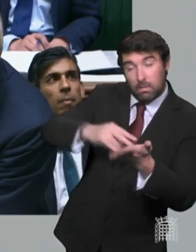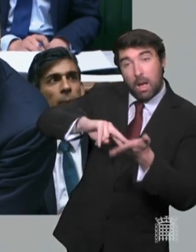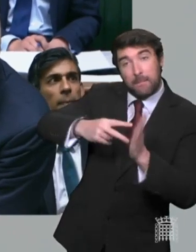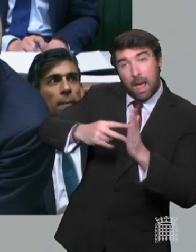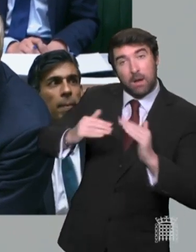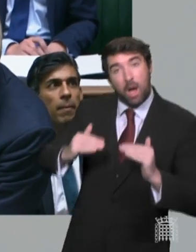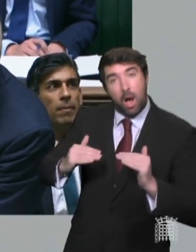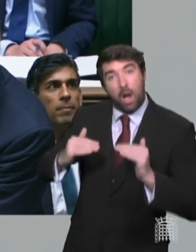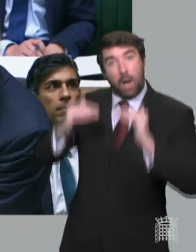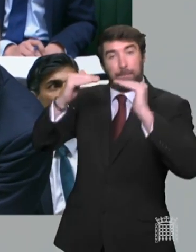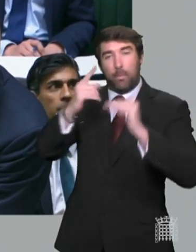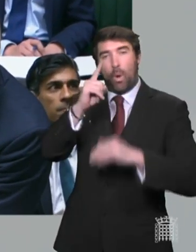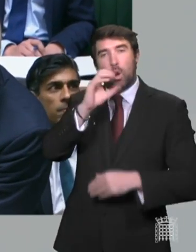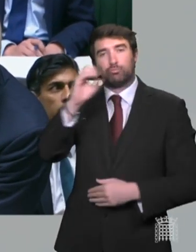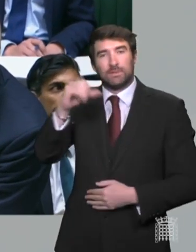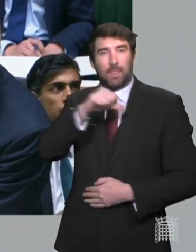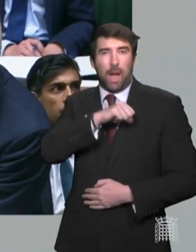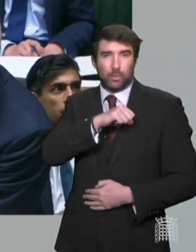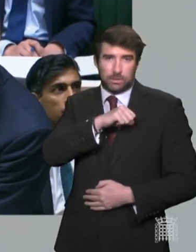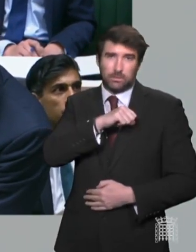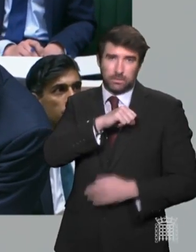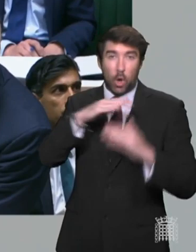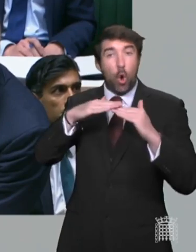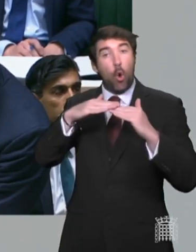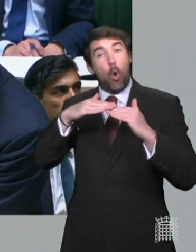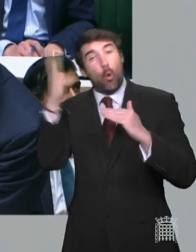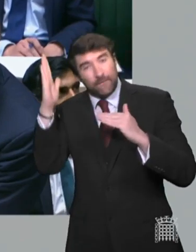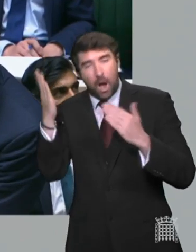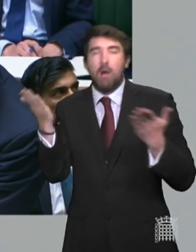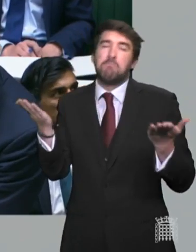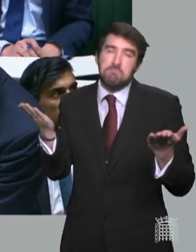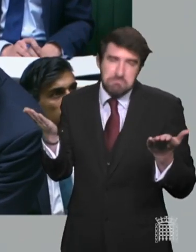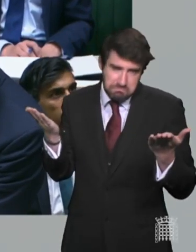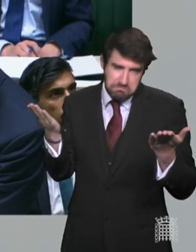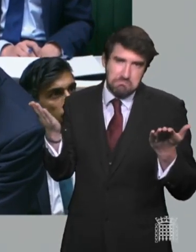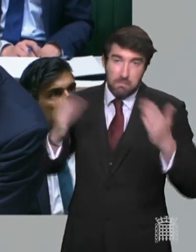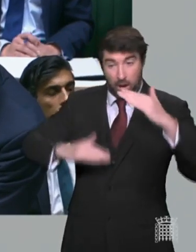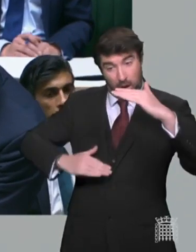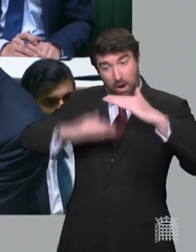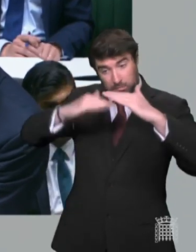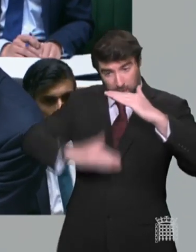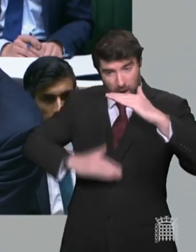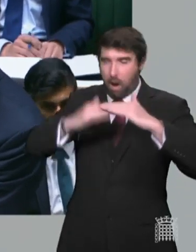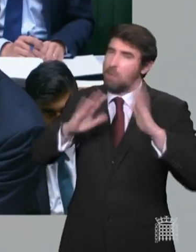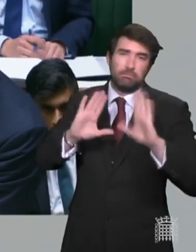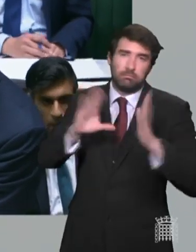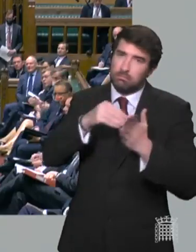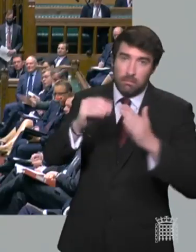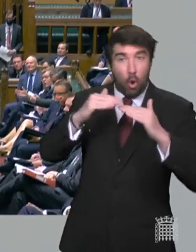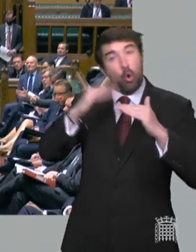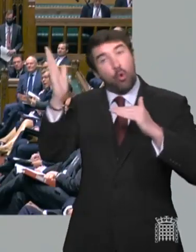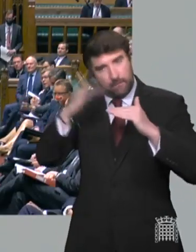And what we still have to hear from the opposition is what they would do to fix the